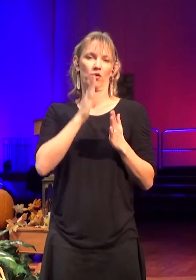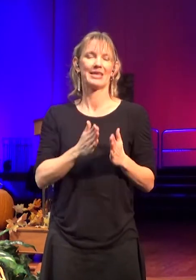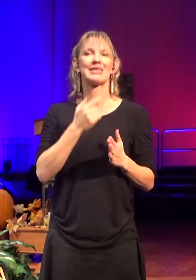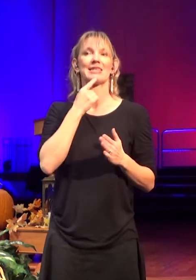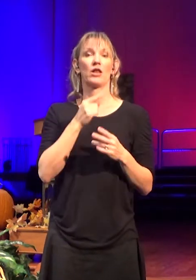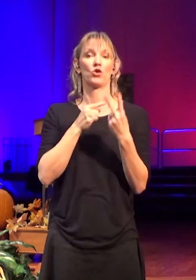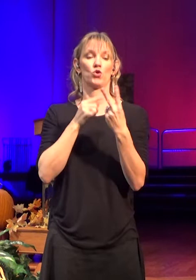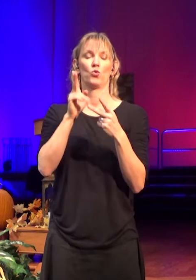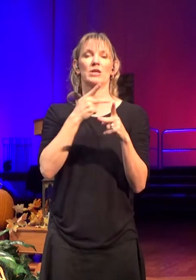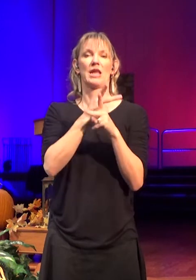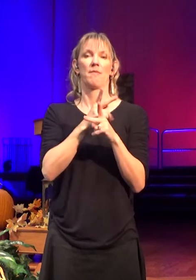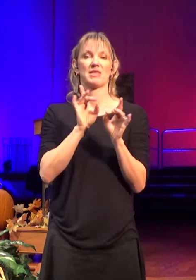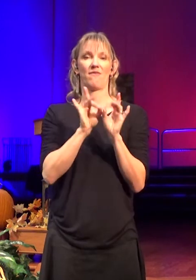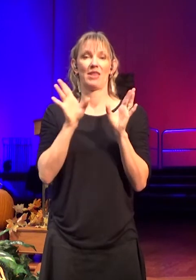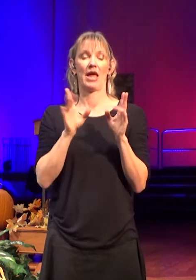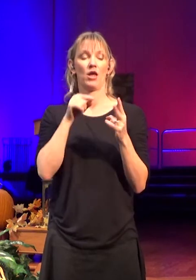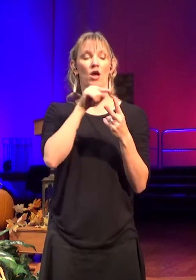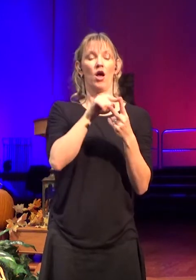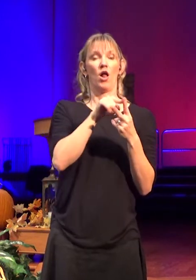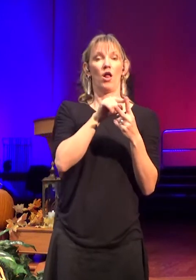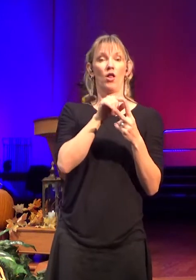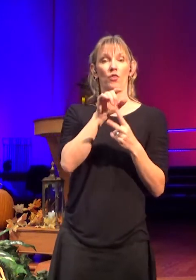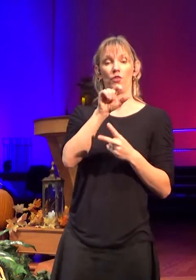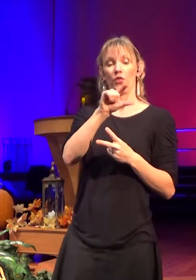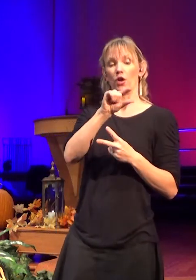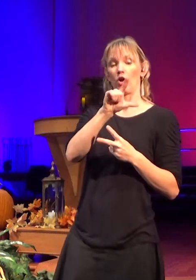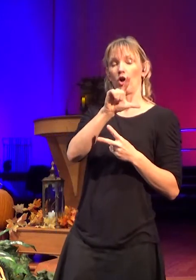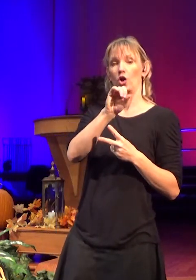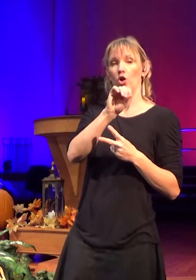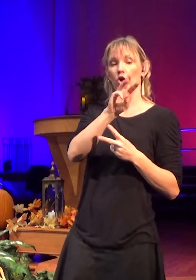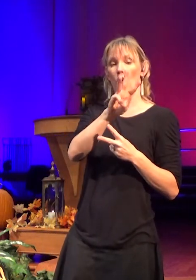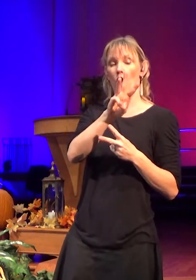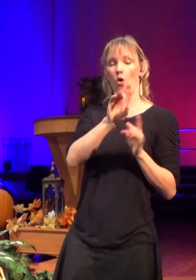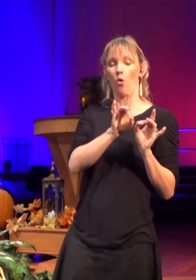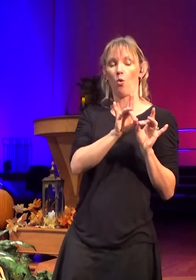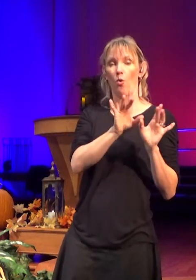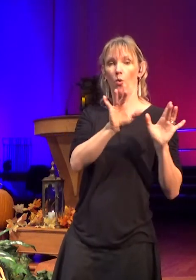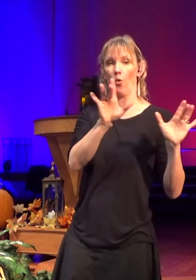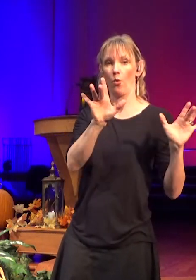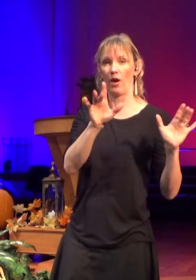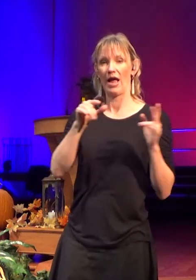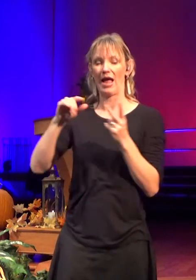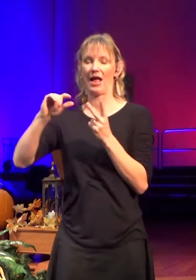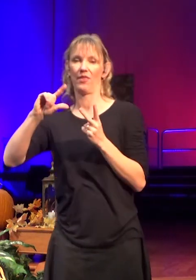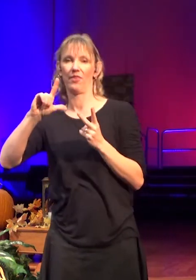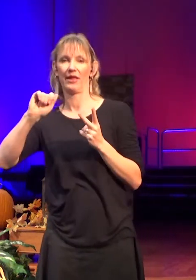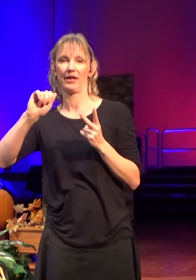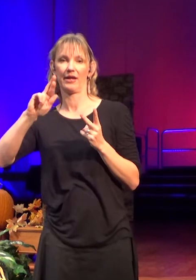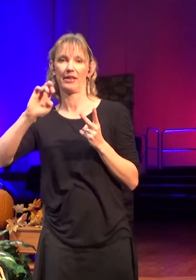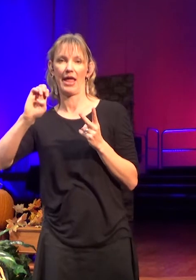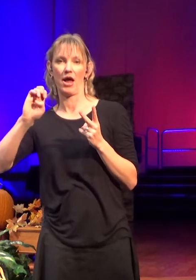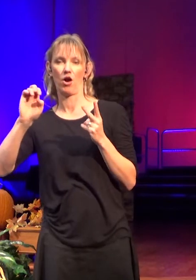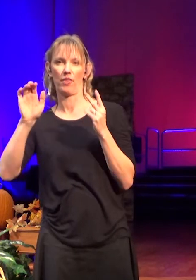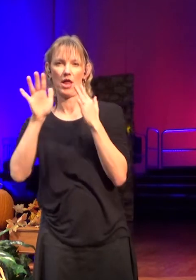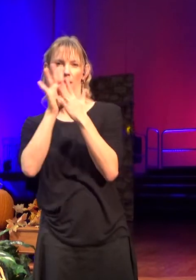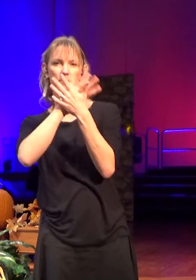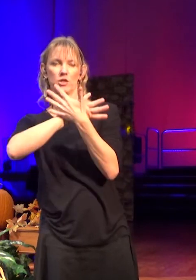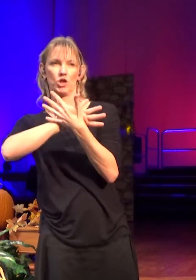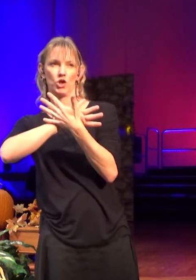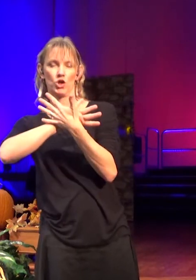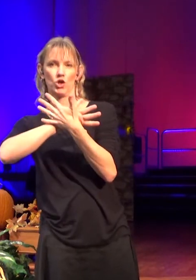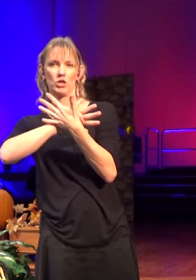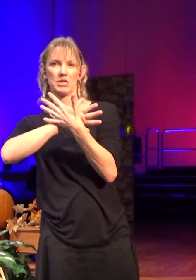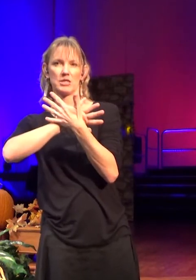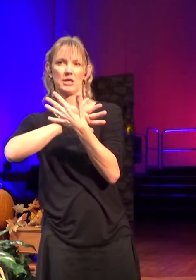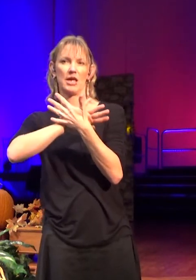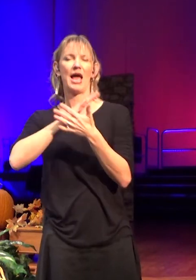said there are two types of light. There's the glow that illuminates, and there's the glare that